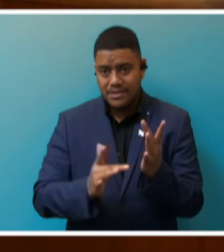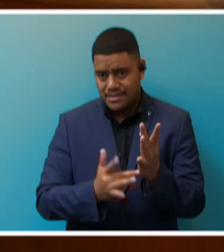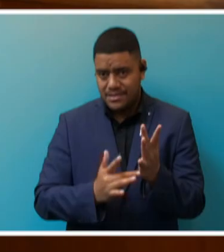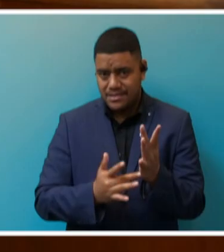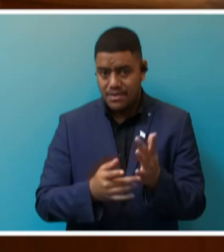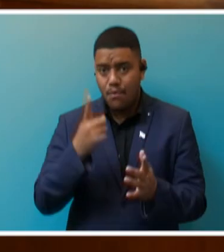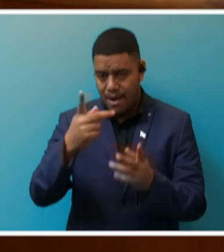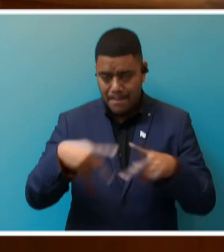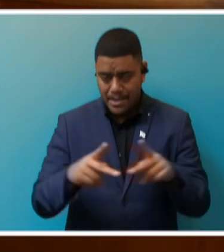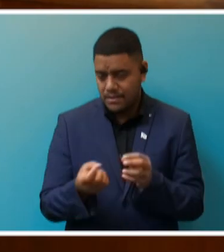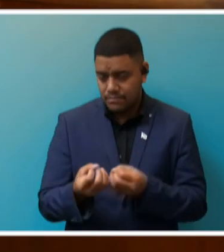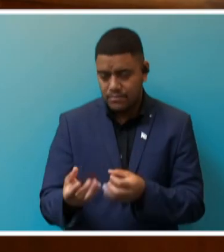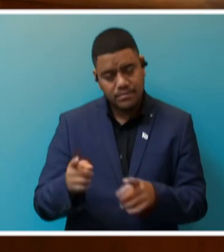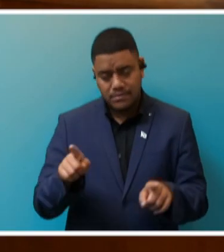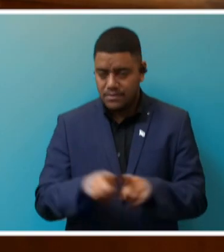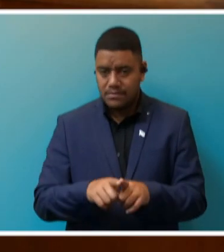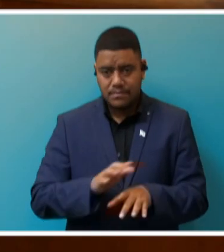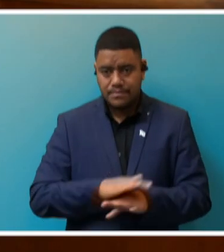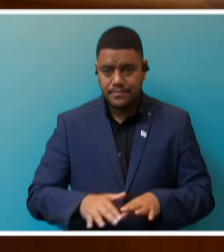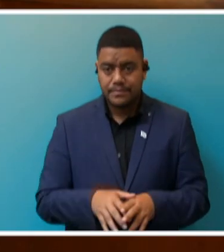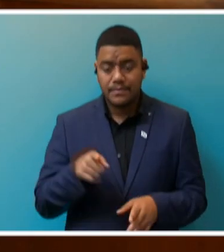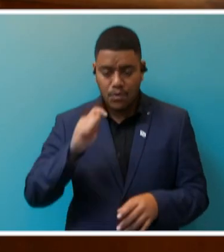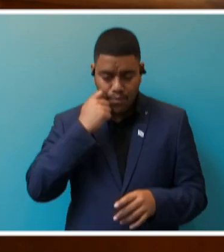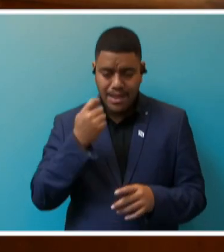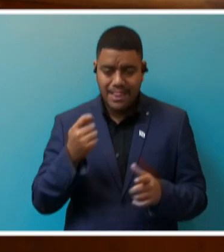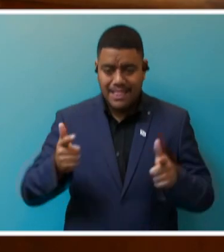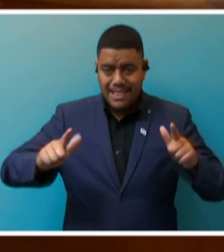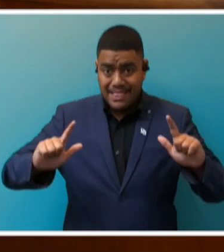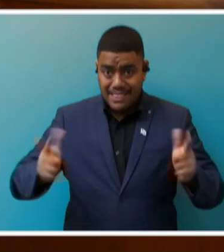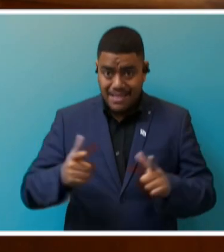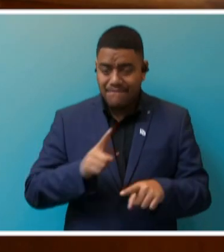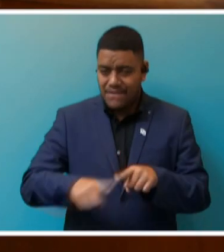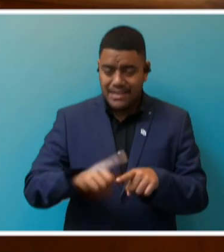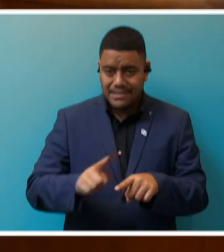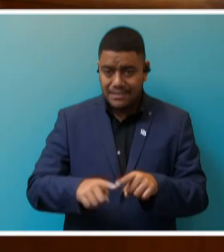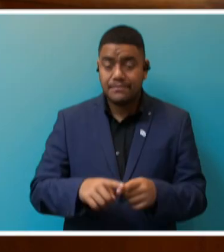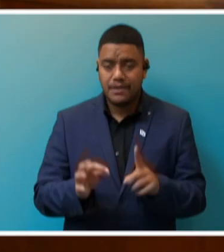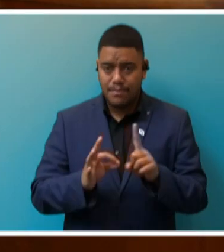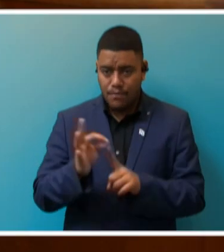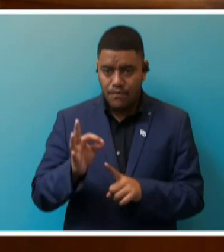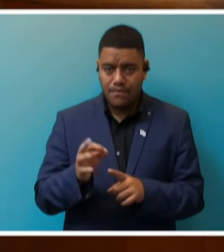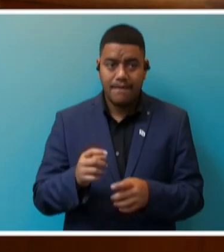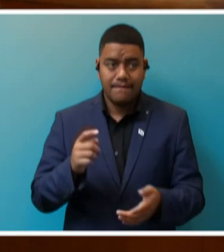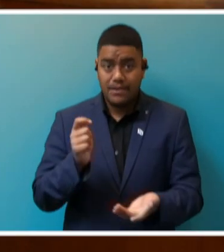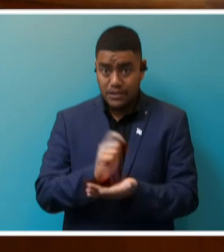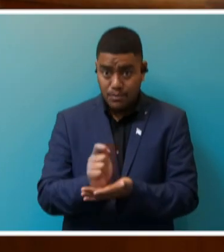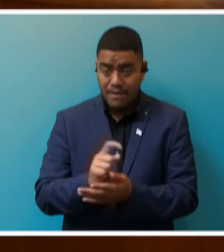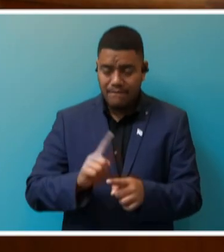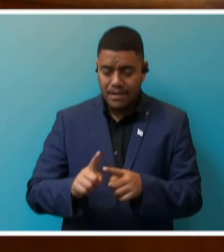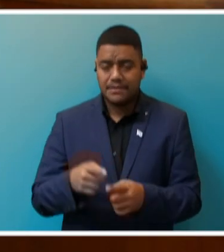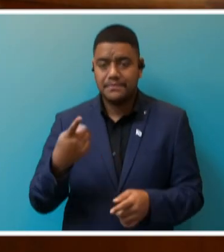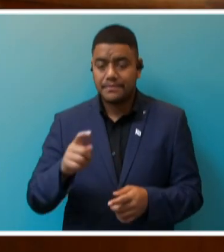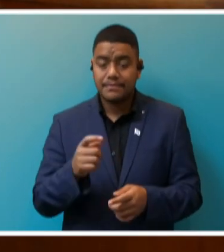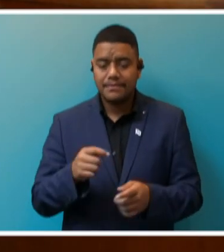in one place. This system will greatly reduce redundancy, improve transparency, and make